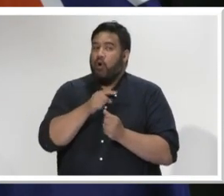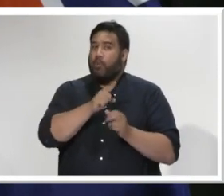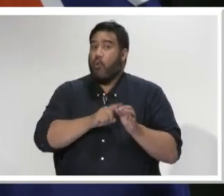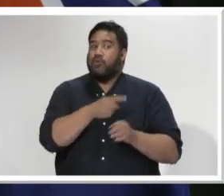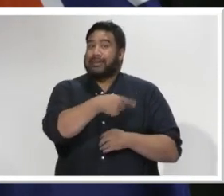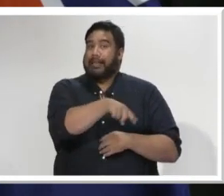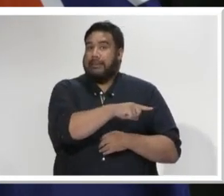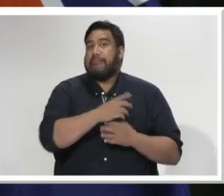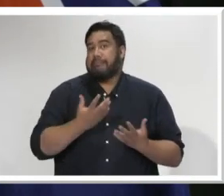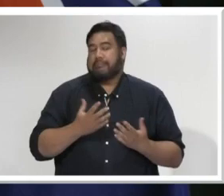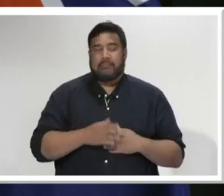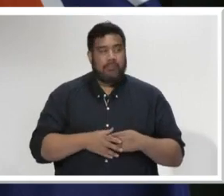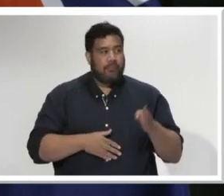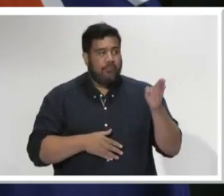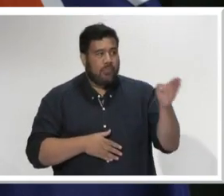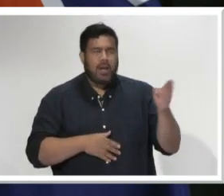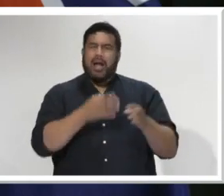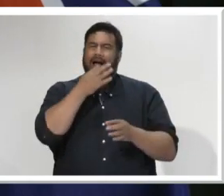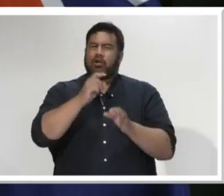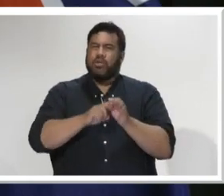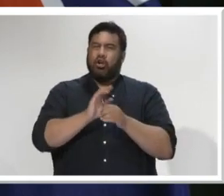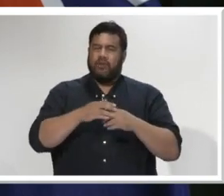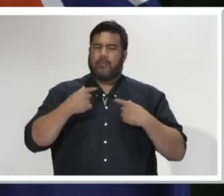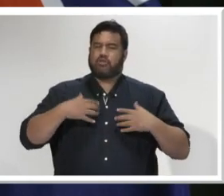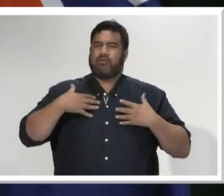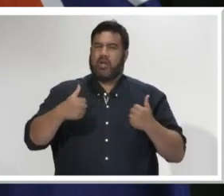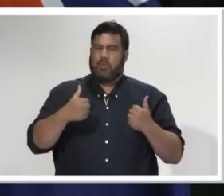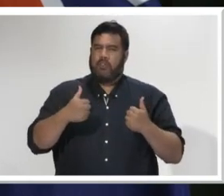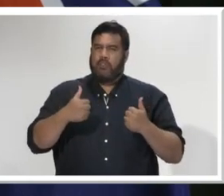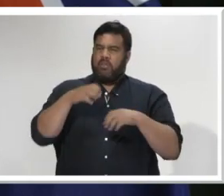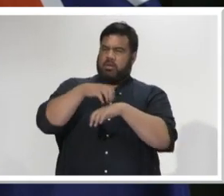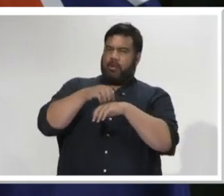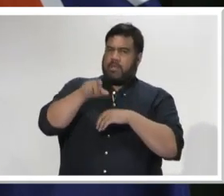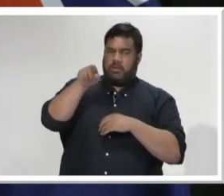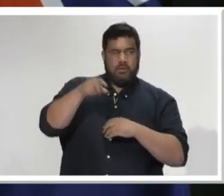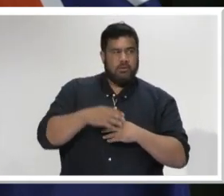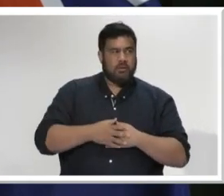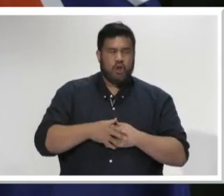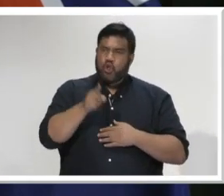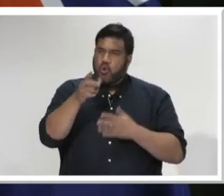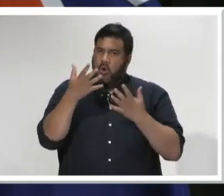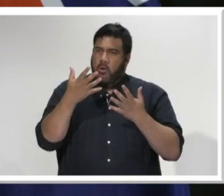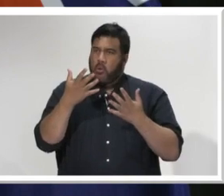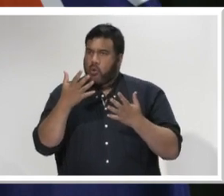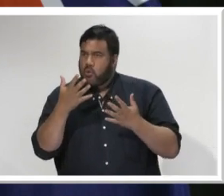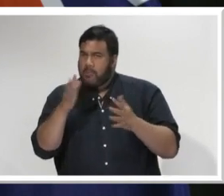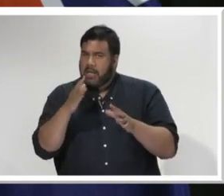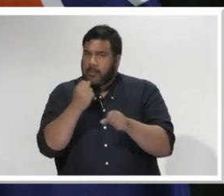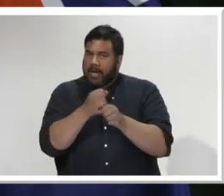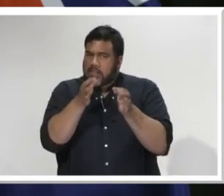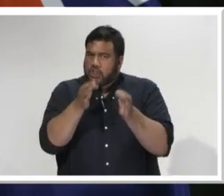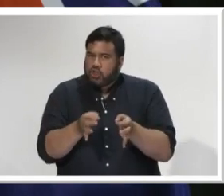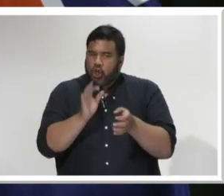Dr. Bloomfield, has the Health Ministry made any further decisions about whether you concern advise the New Zealand public to wear masks in public settings